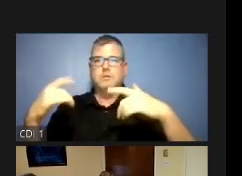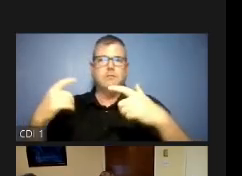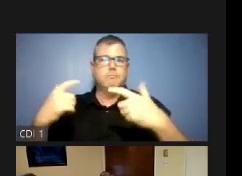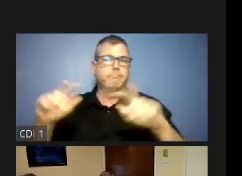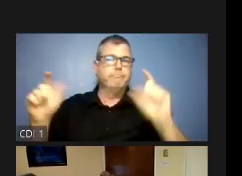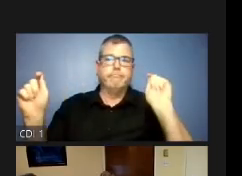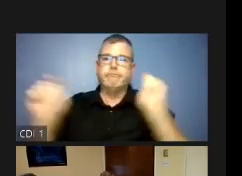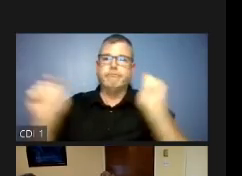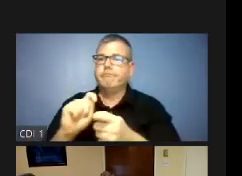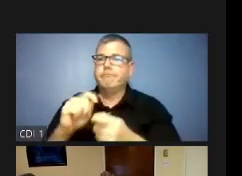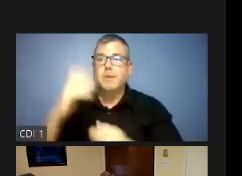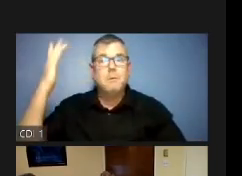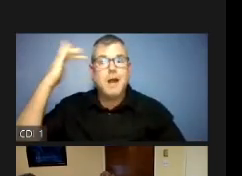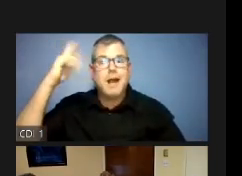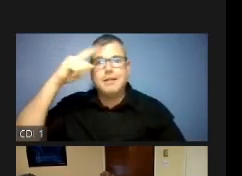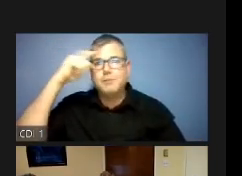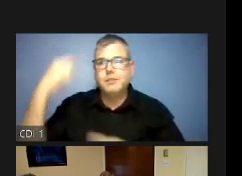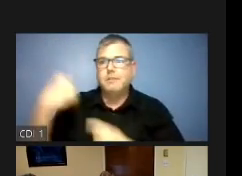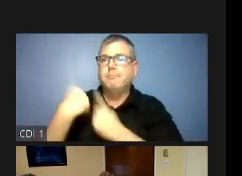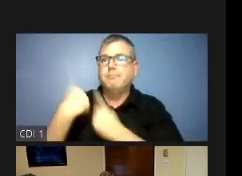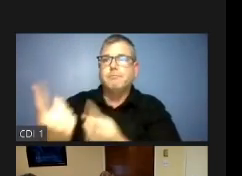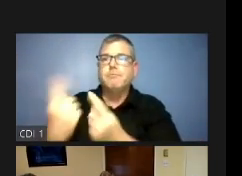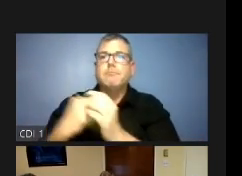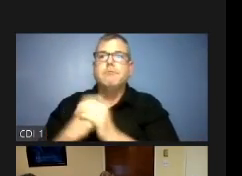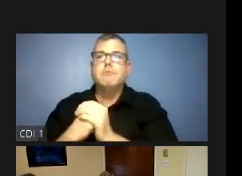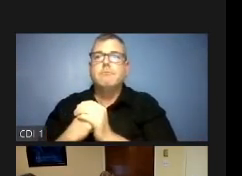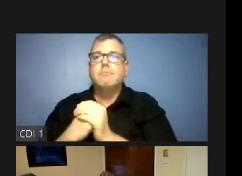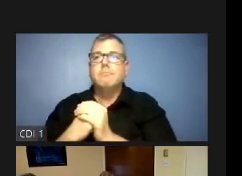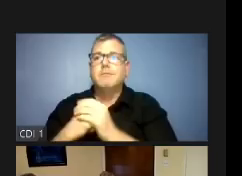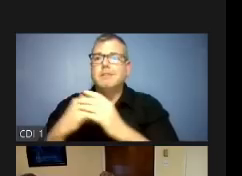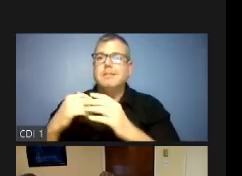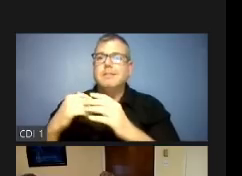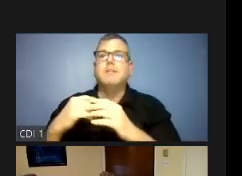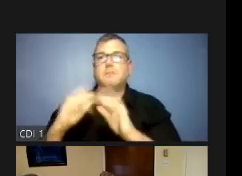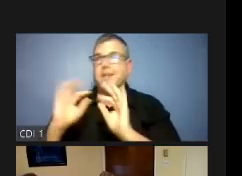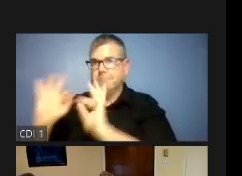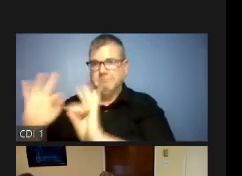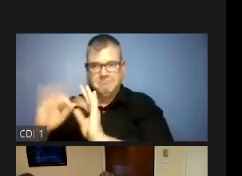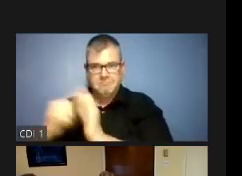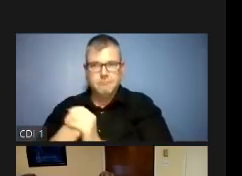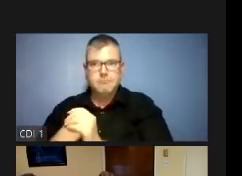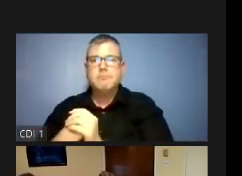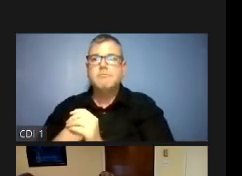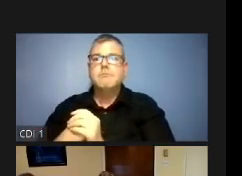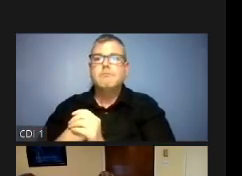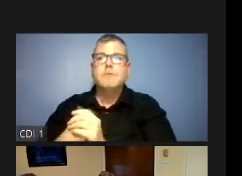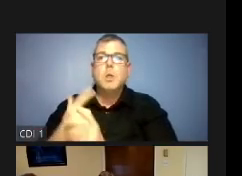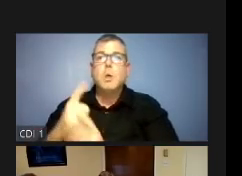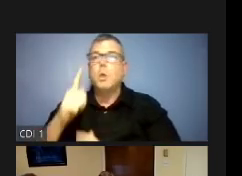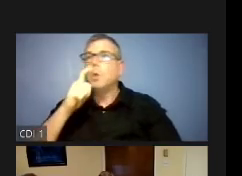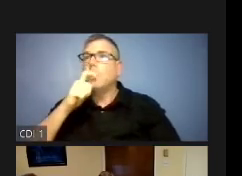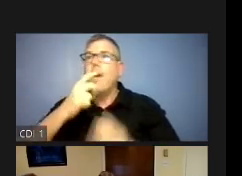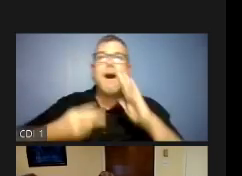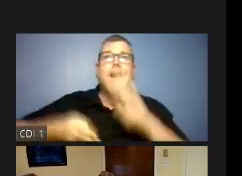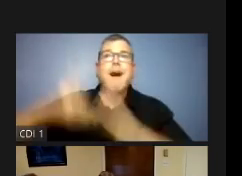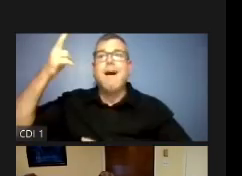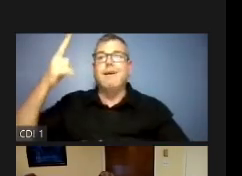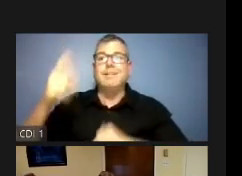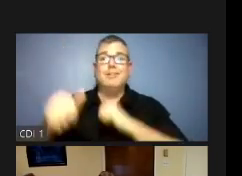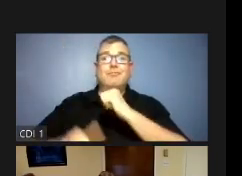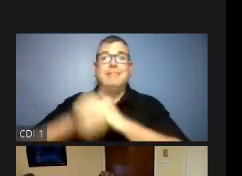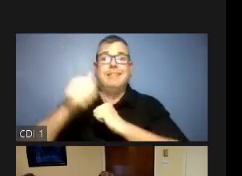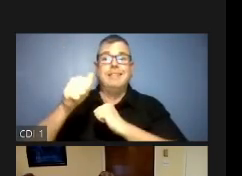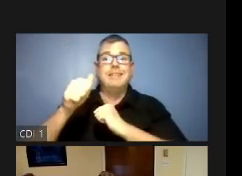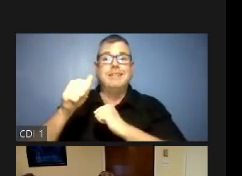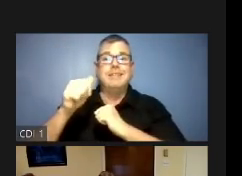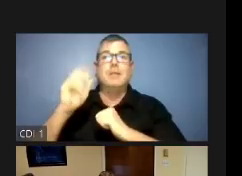far. Most at the highest risk of death in Marin County will be protected. If we're able to maintain vaccination